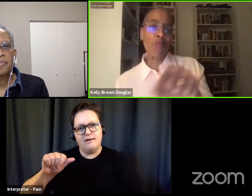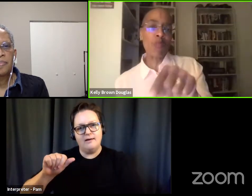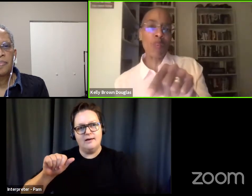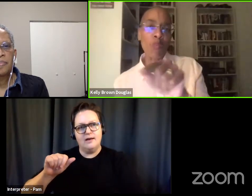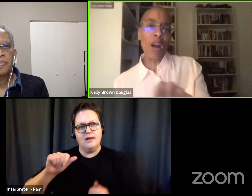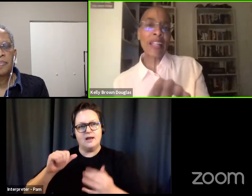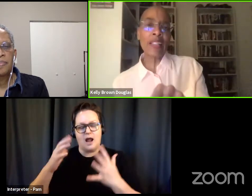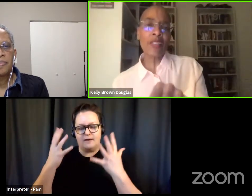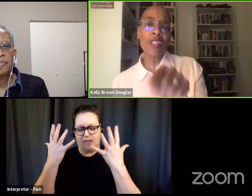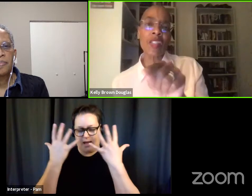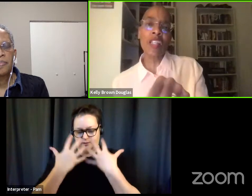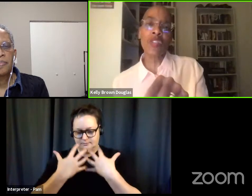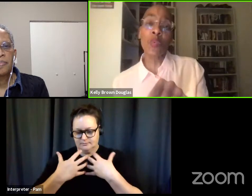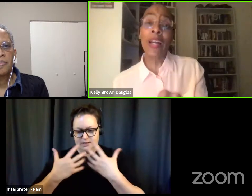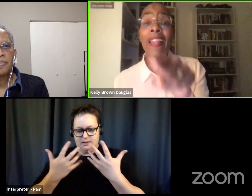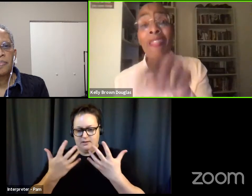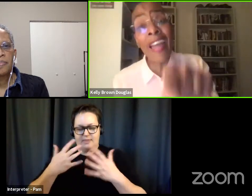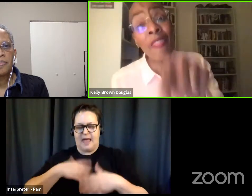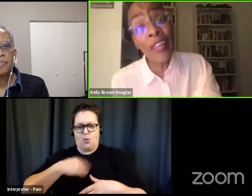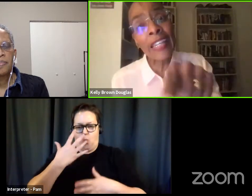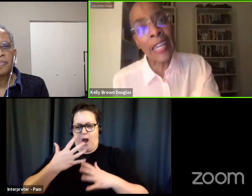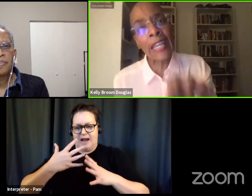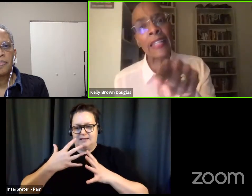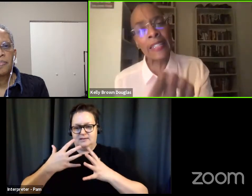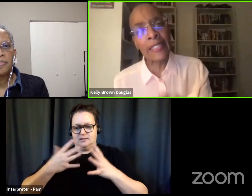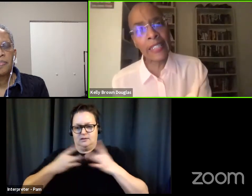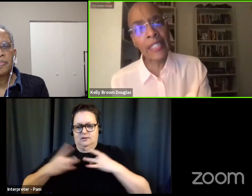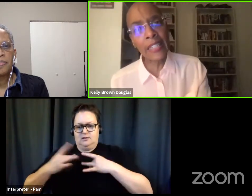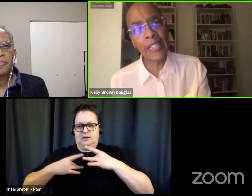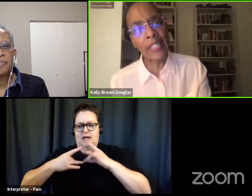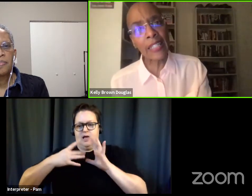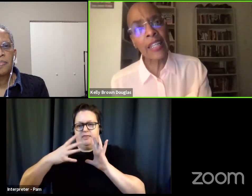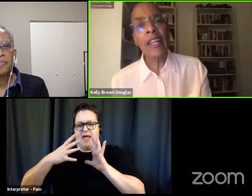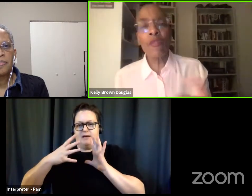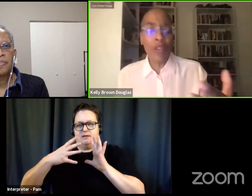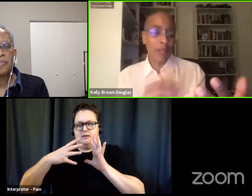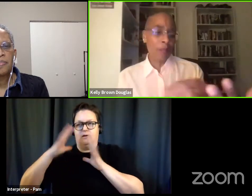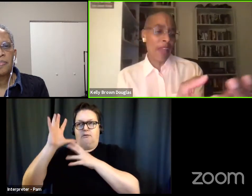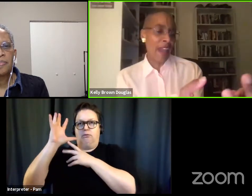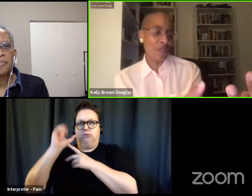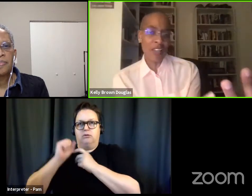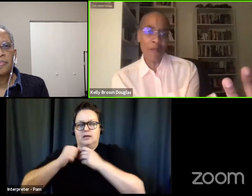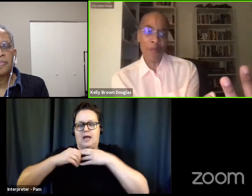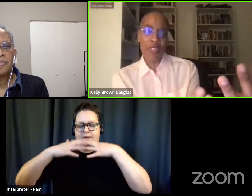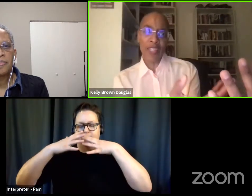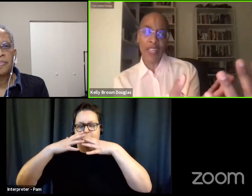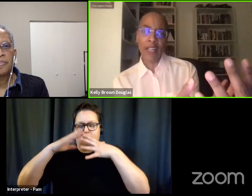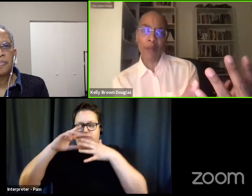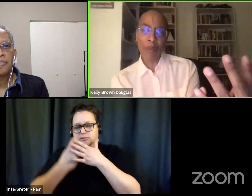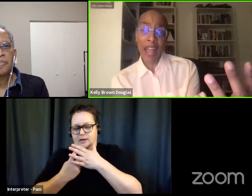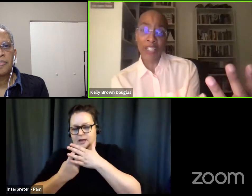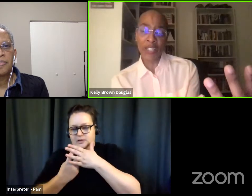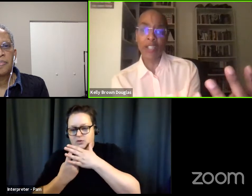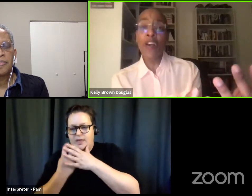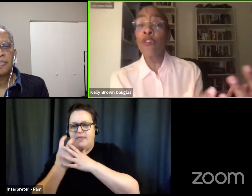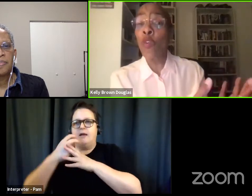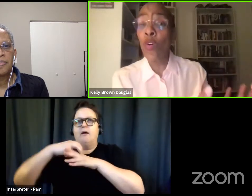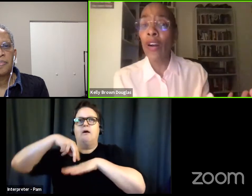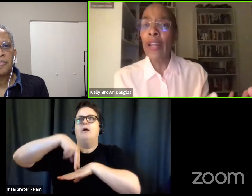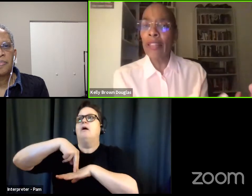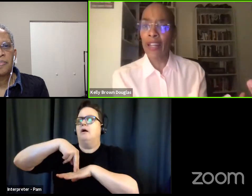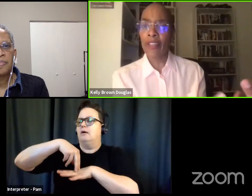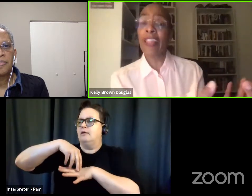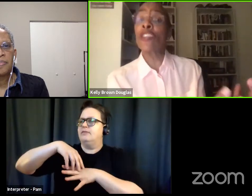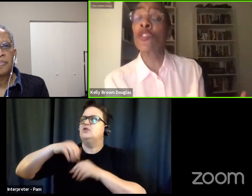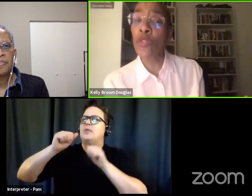very whiteness in such a way that they can indeed have empathy and compassion